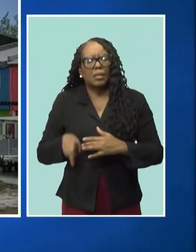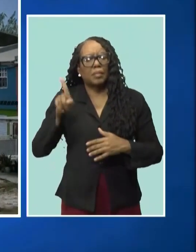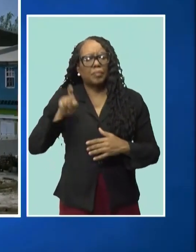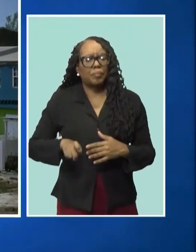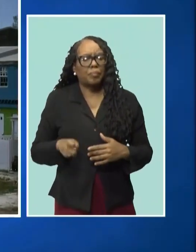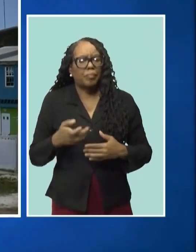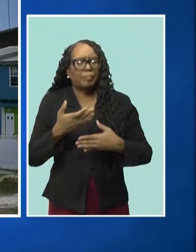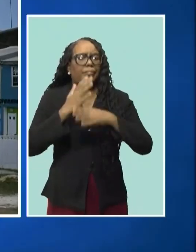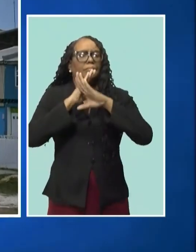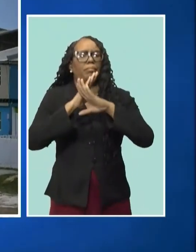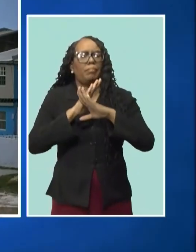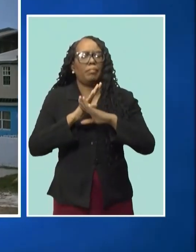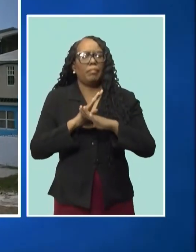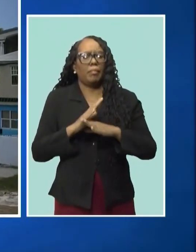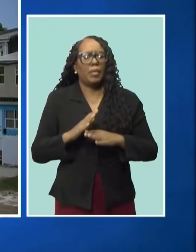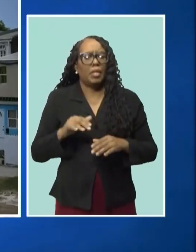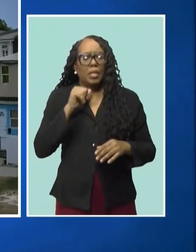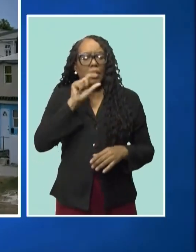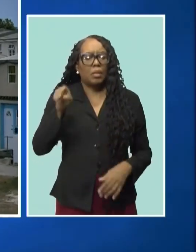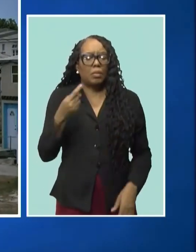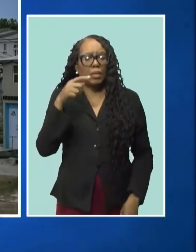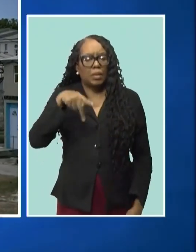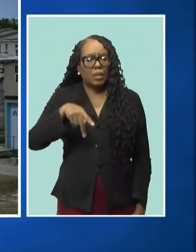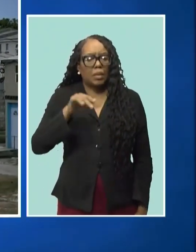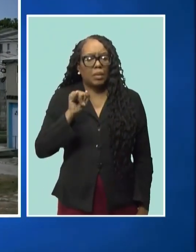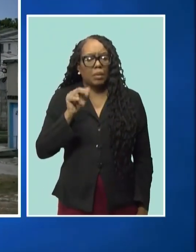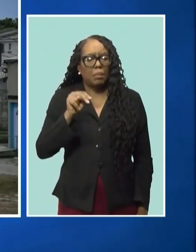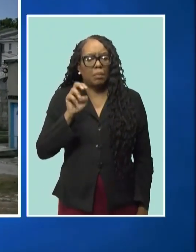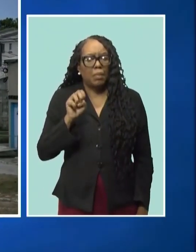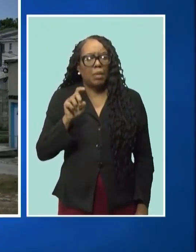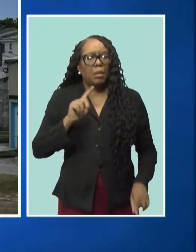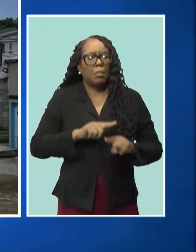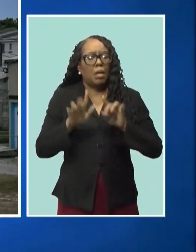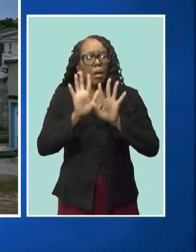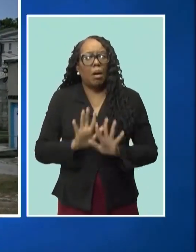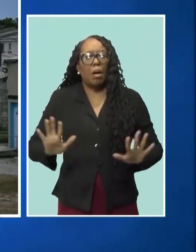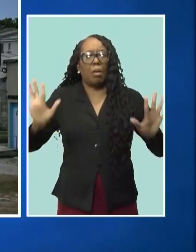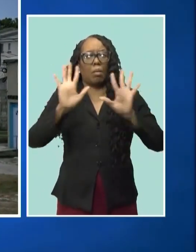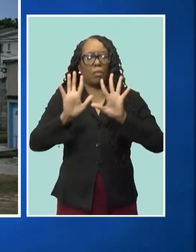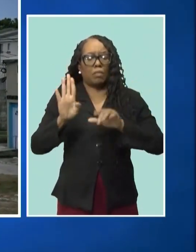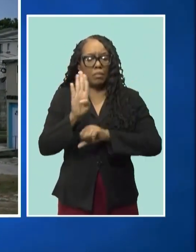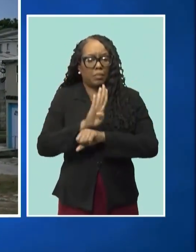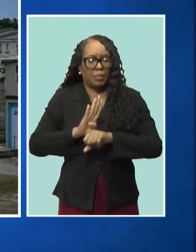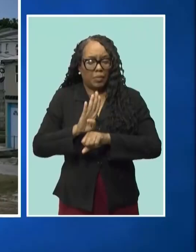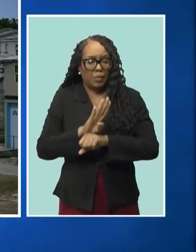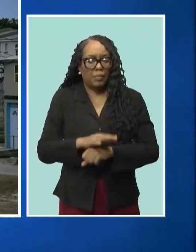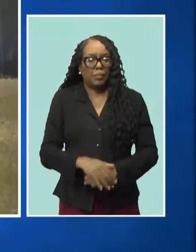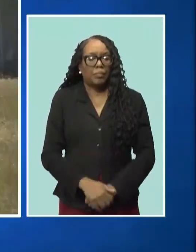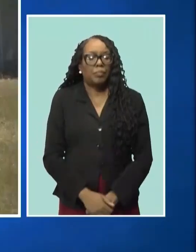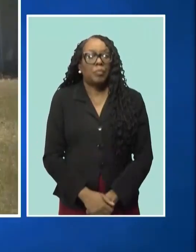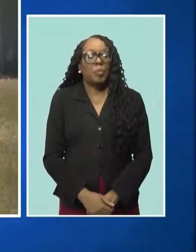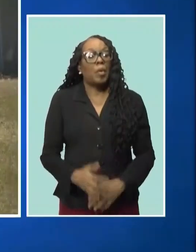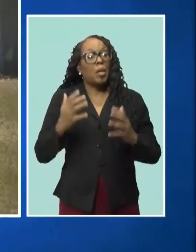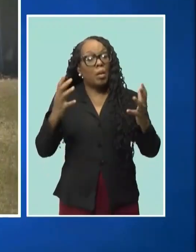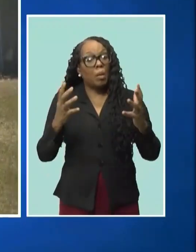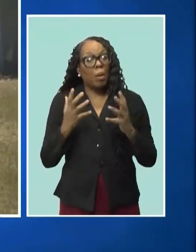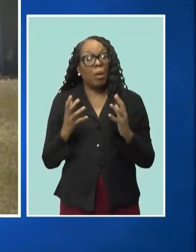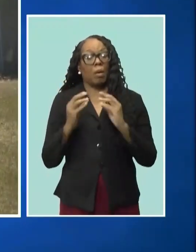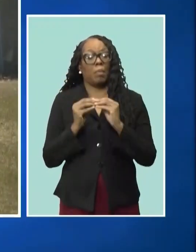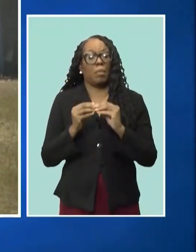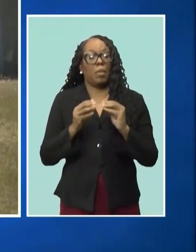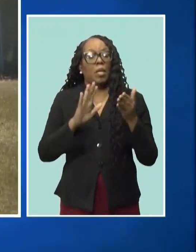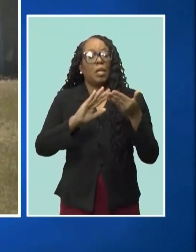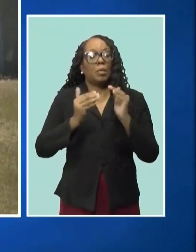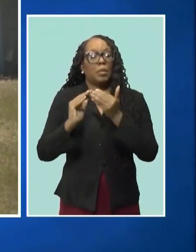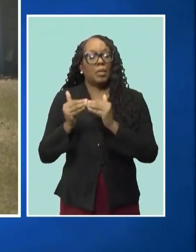not only in The Pine, but across the island. Agreeing with those sentiments, Mr. Ford added that he wants to see more